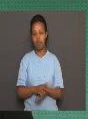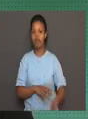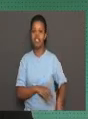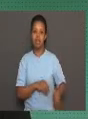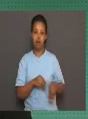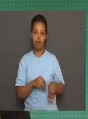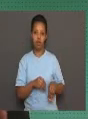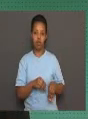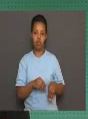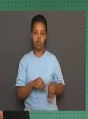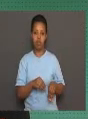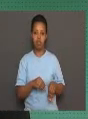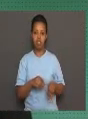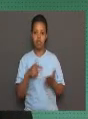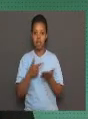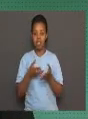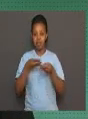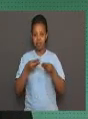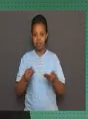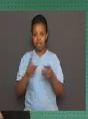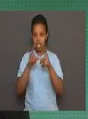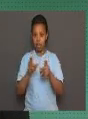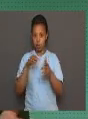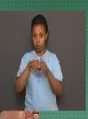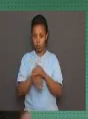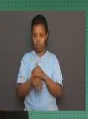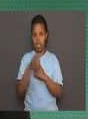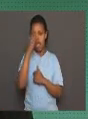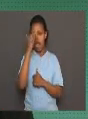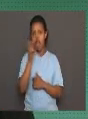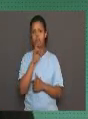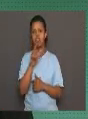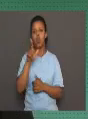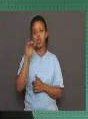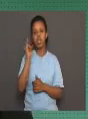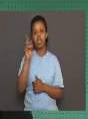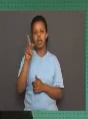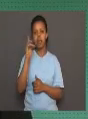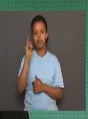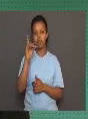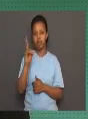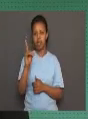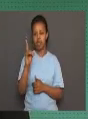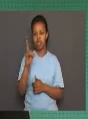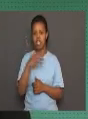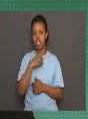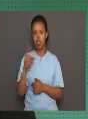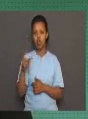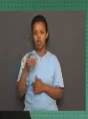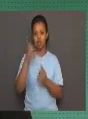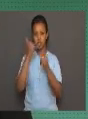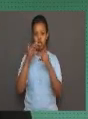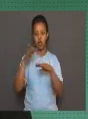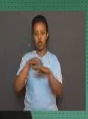Students, in the emulsion test, why do the lipids form a layer on top of